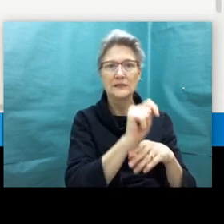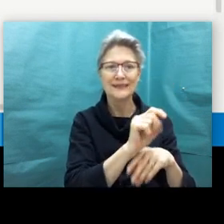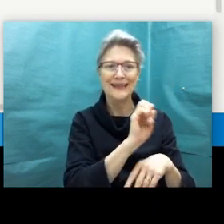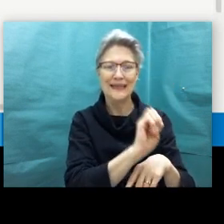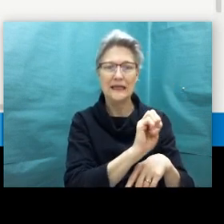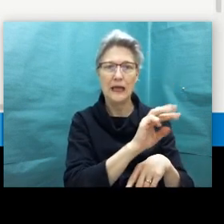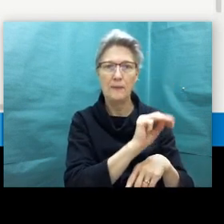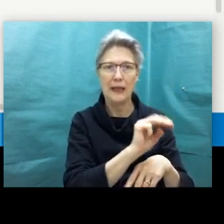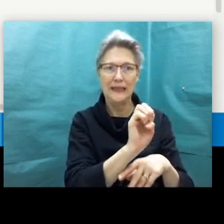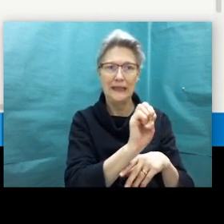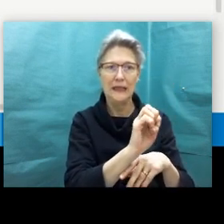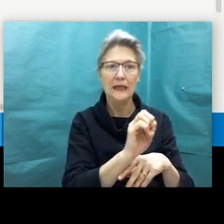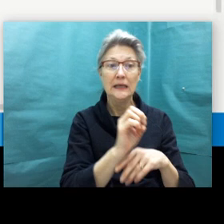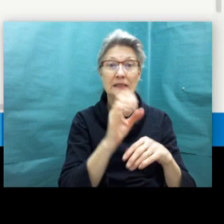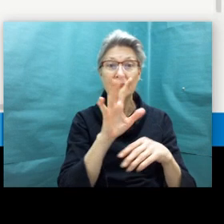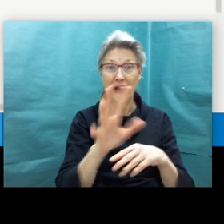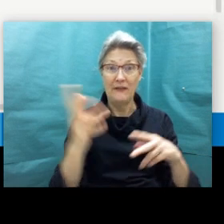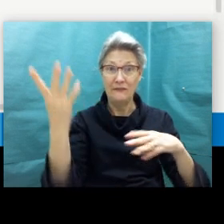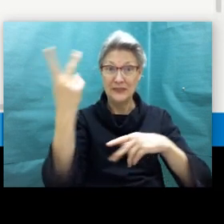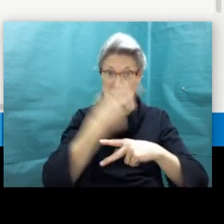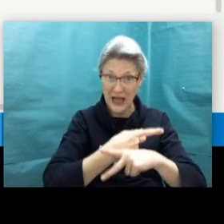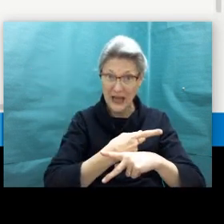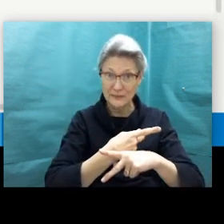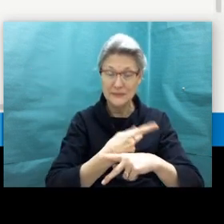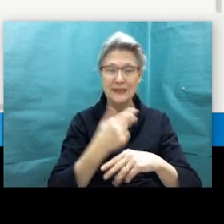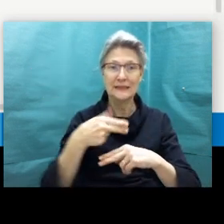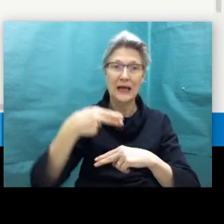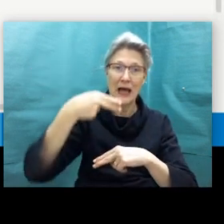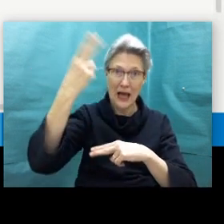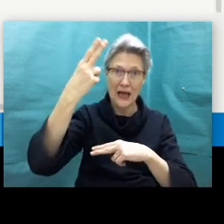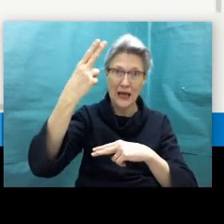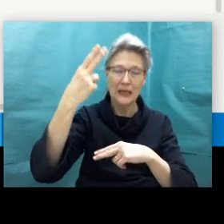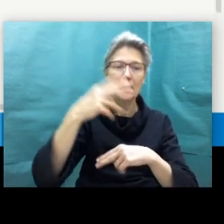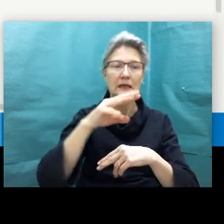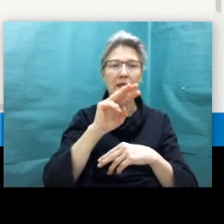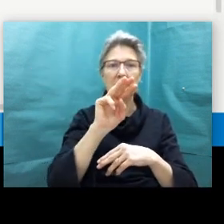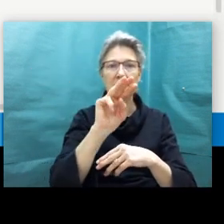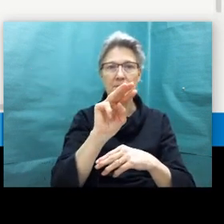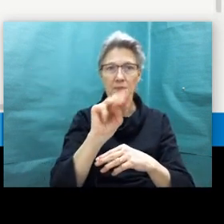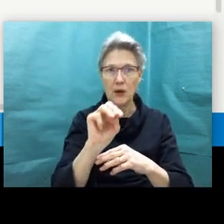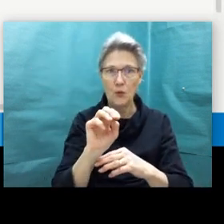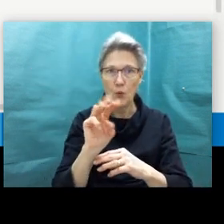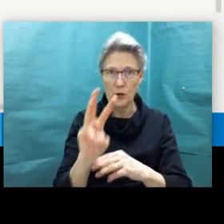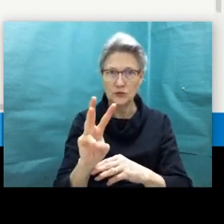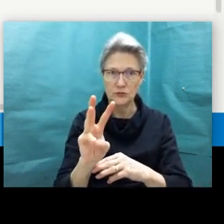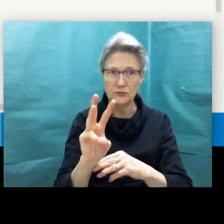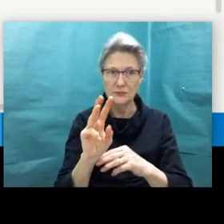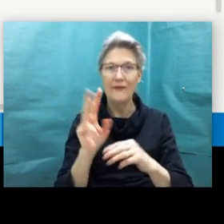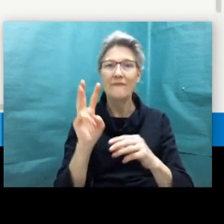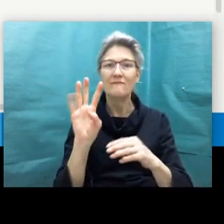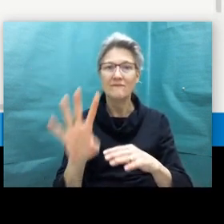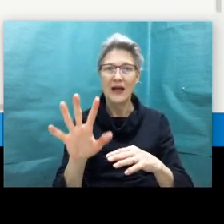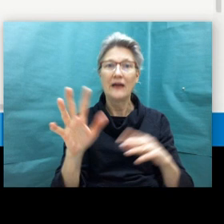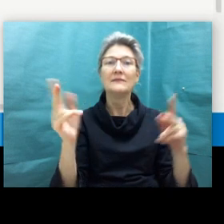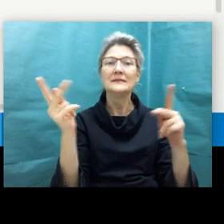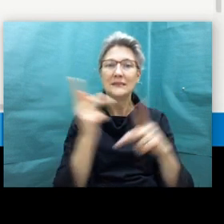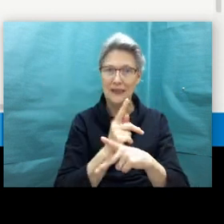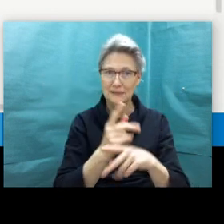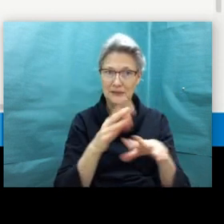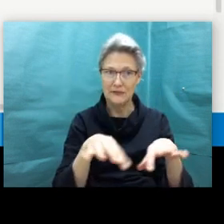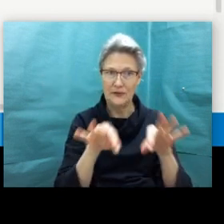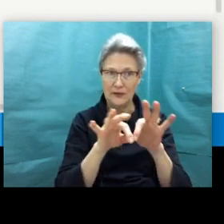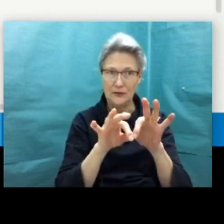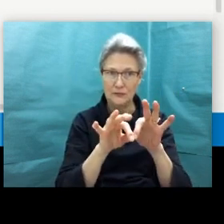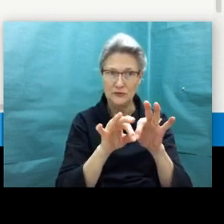5 times as high as Mount Washington. So there's 5 of those boxes. It's 5 times the value. Down here